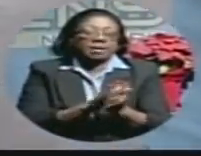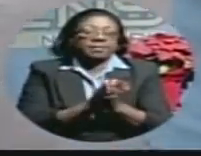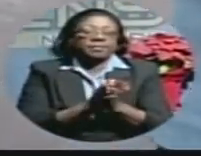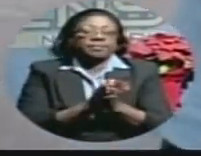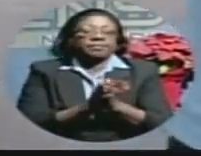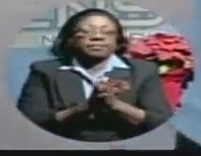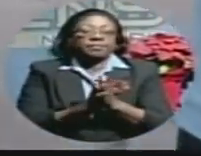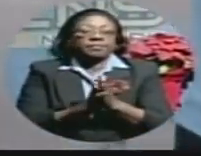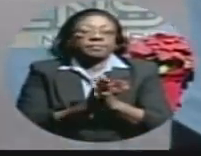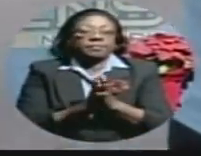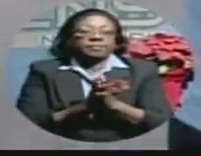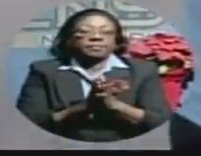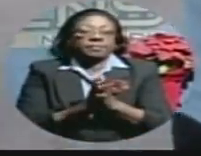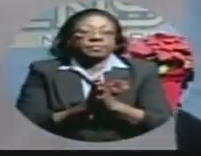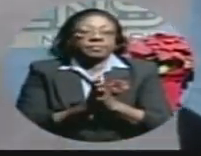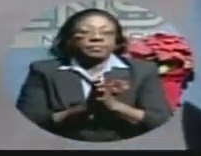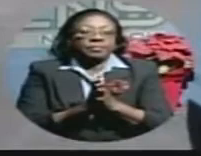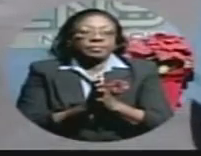like this.